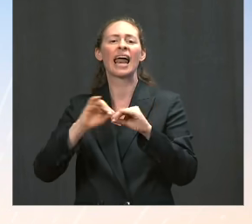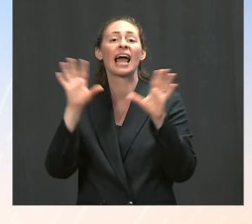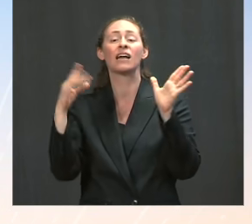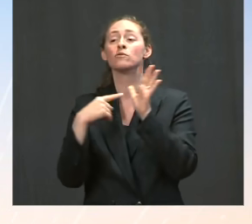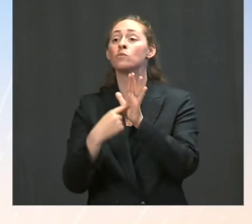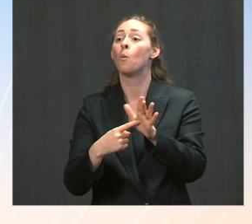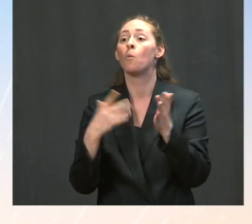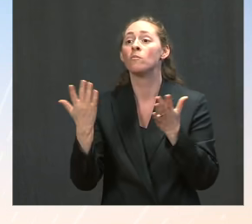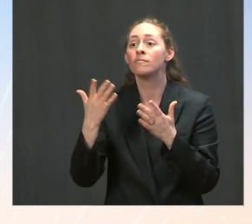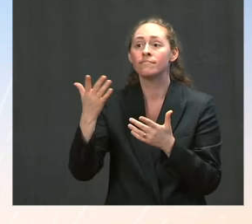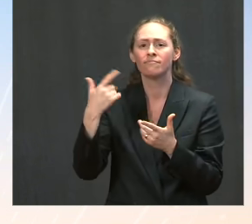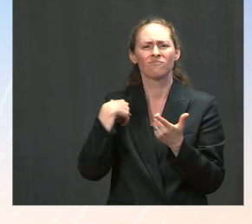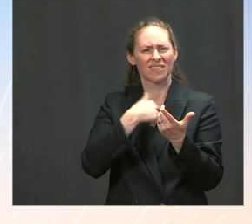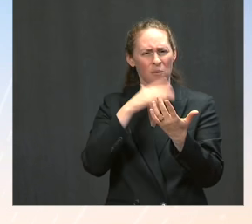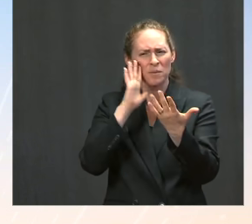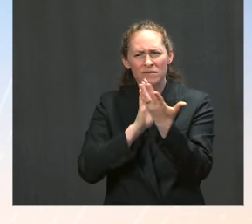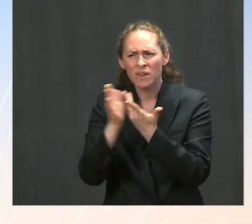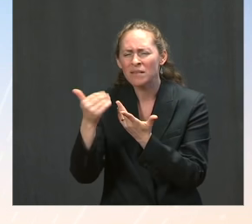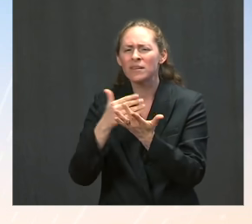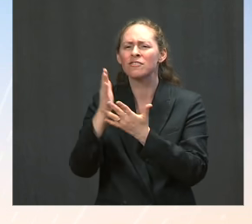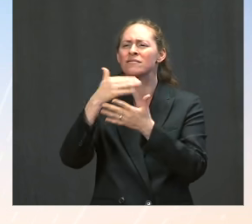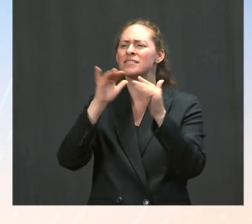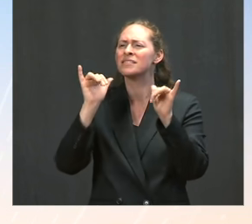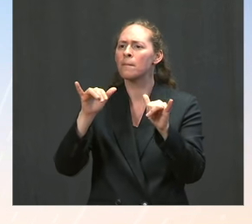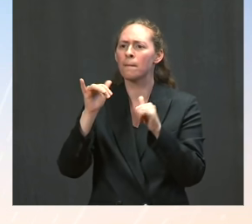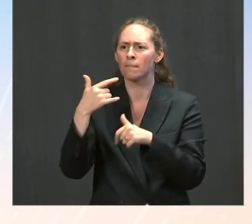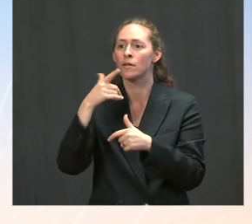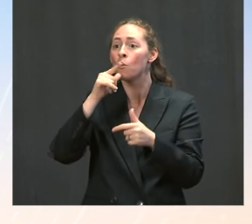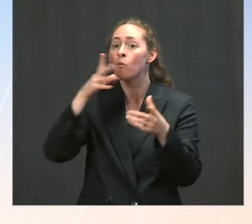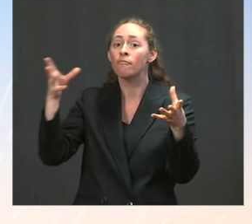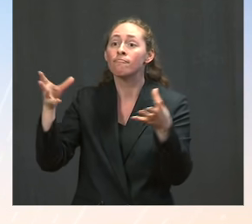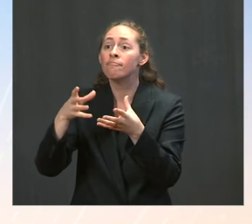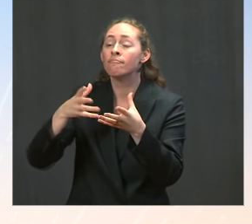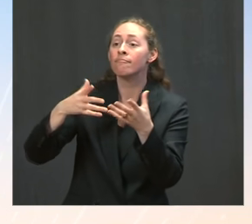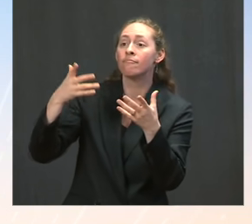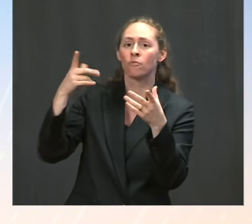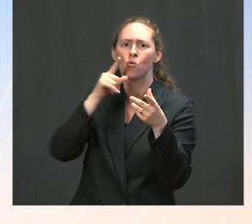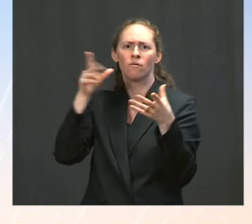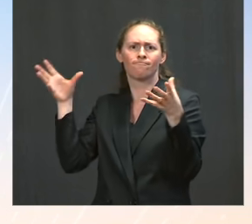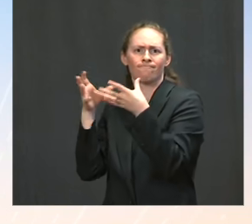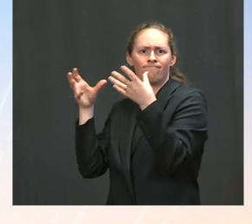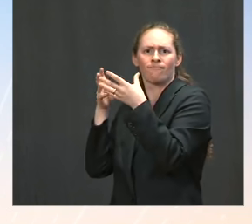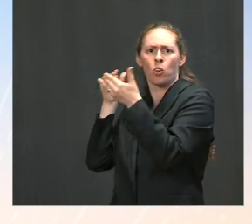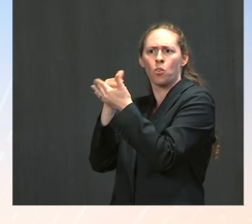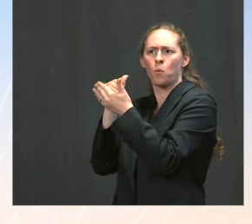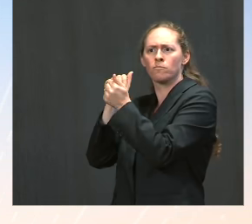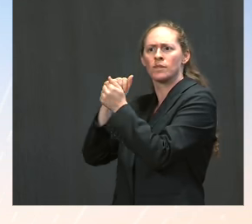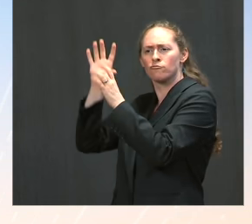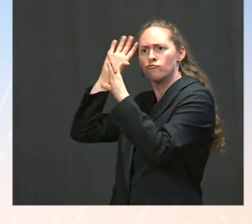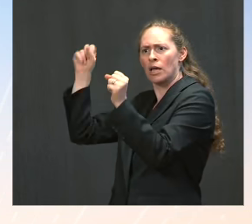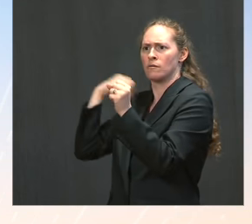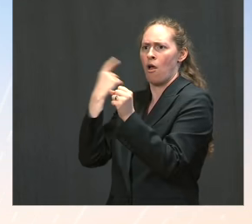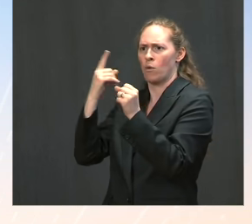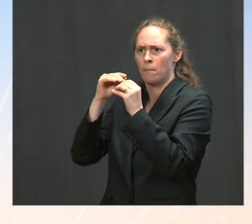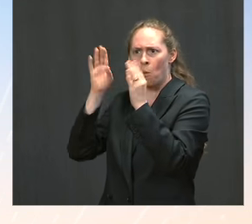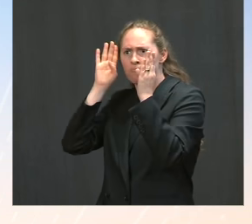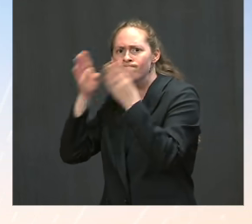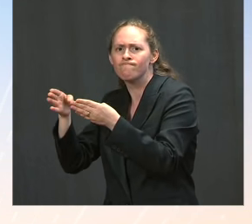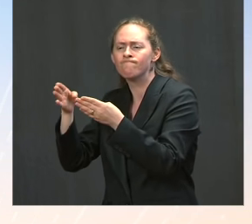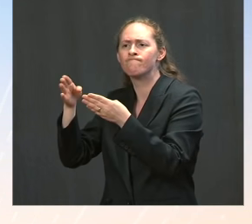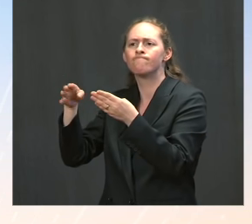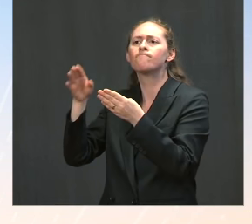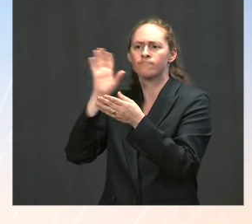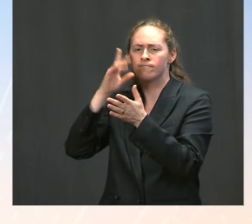had close proximity contact with the president or any of the four principals as deemed by the White House medical unit with all of you.